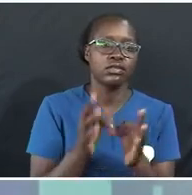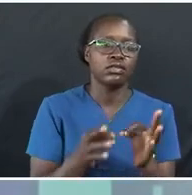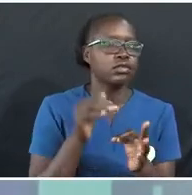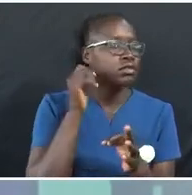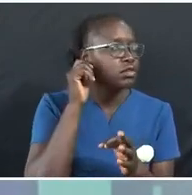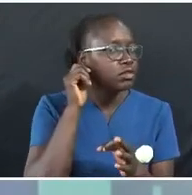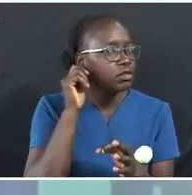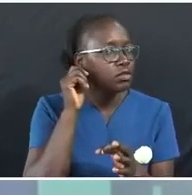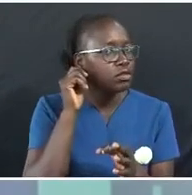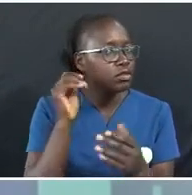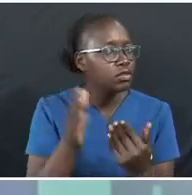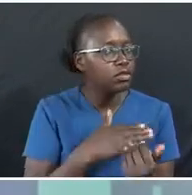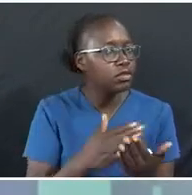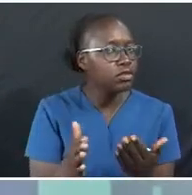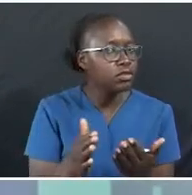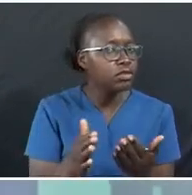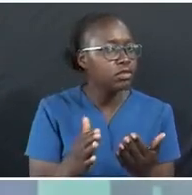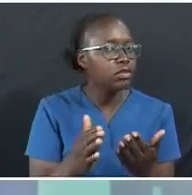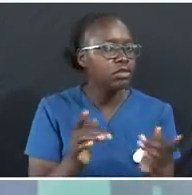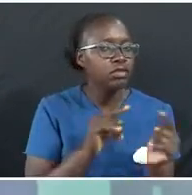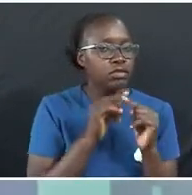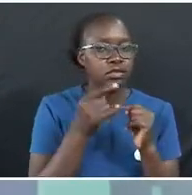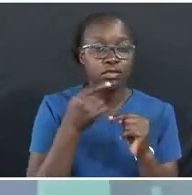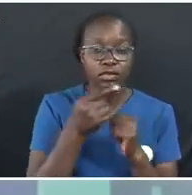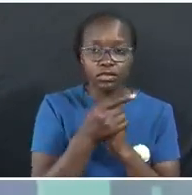obey whatever I tell you.